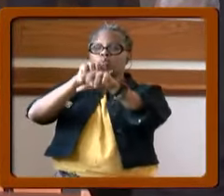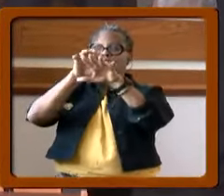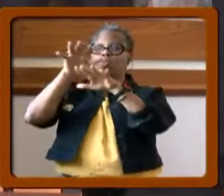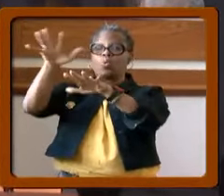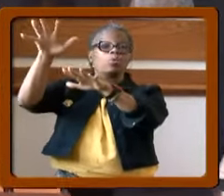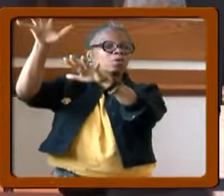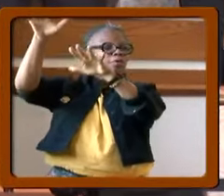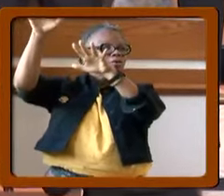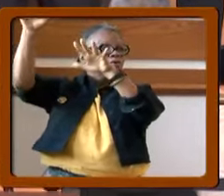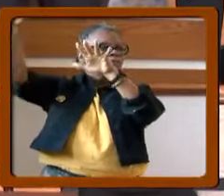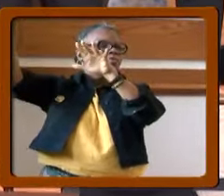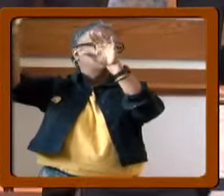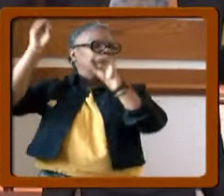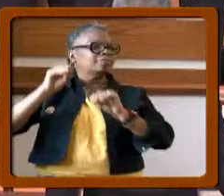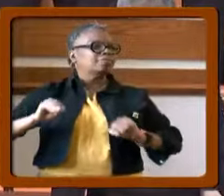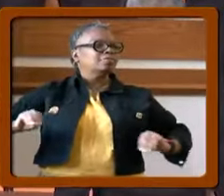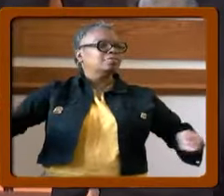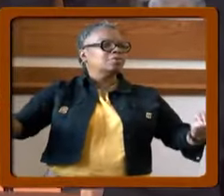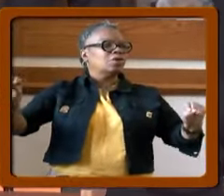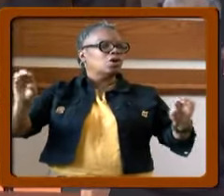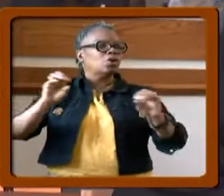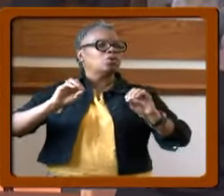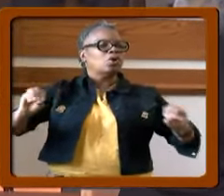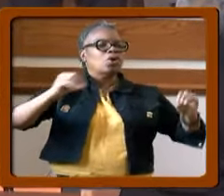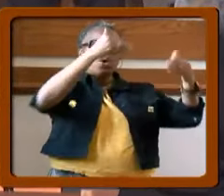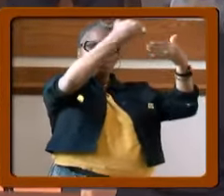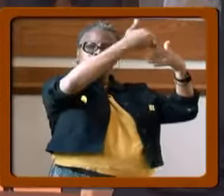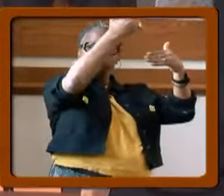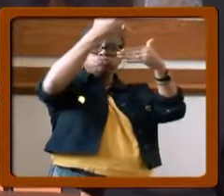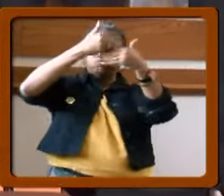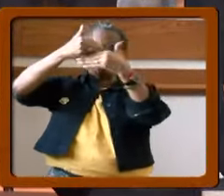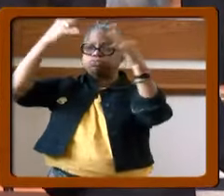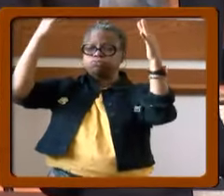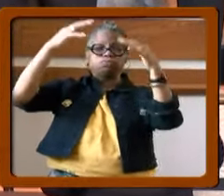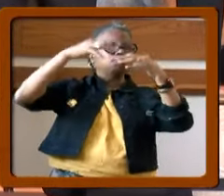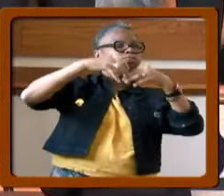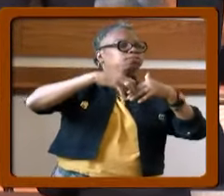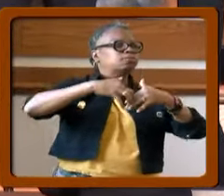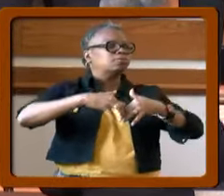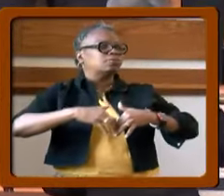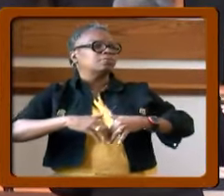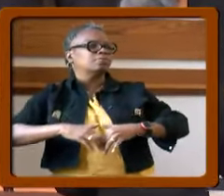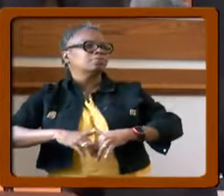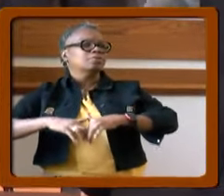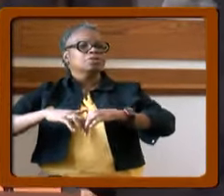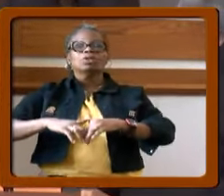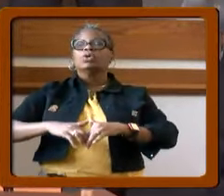You cause walls to fall with your power.